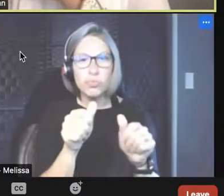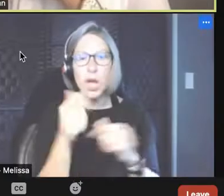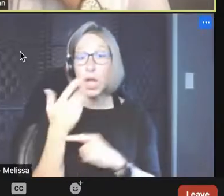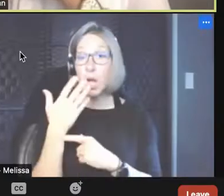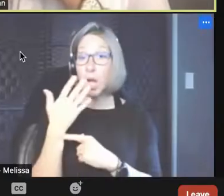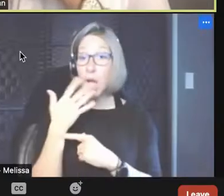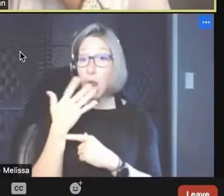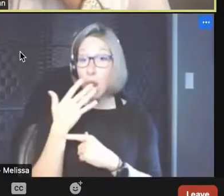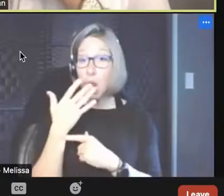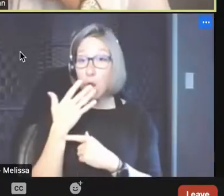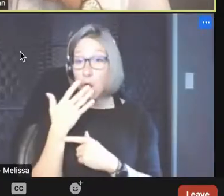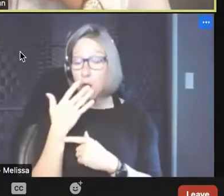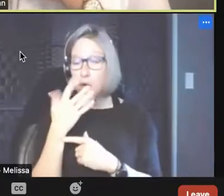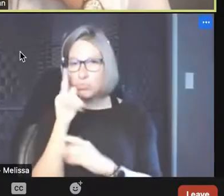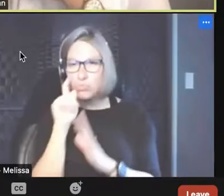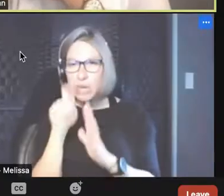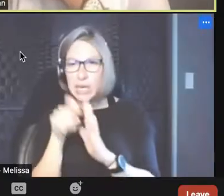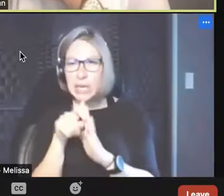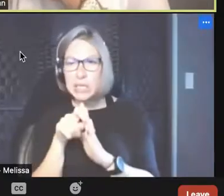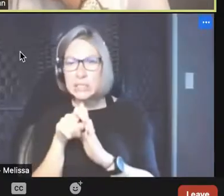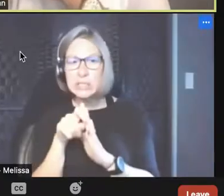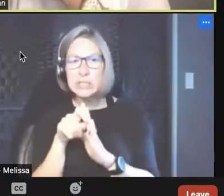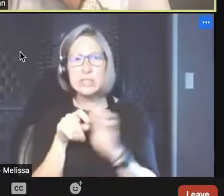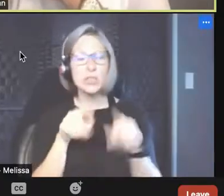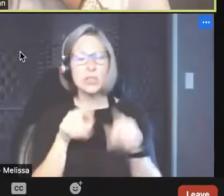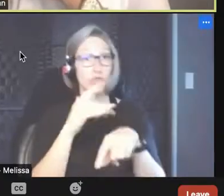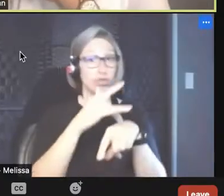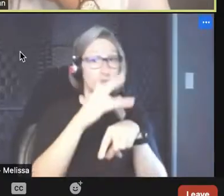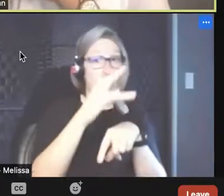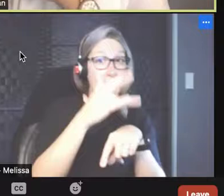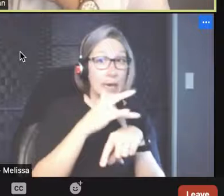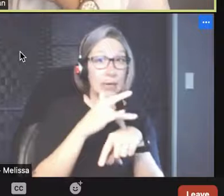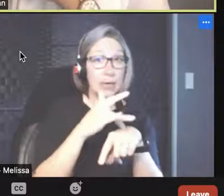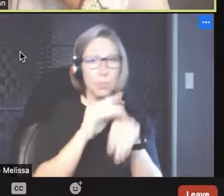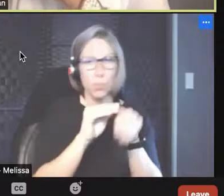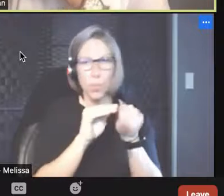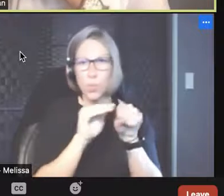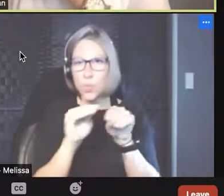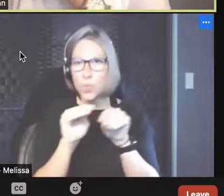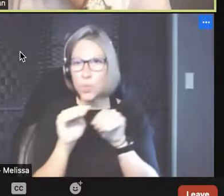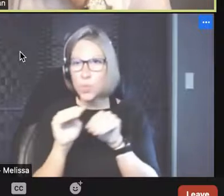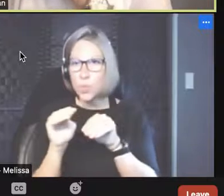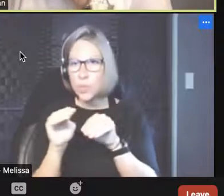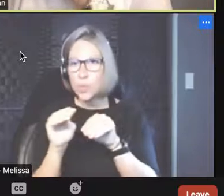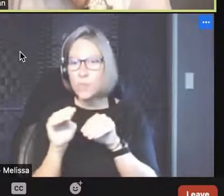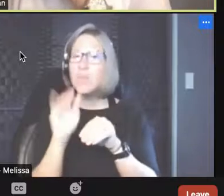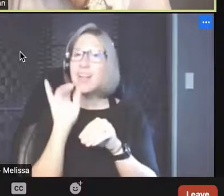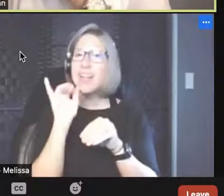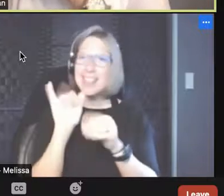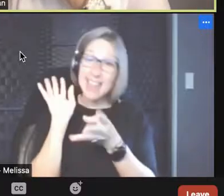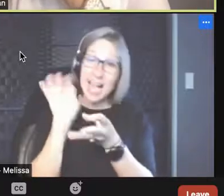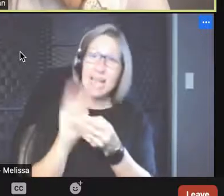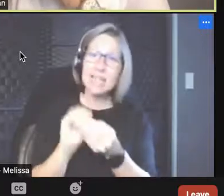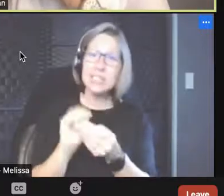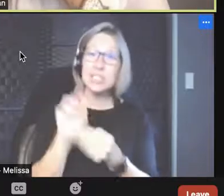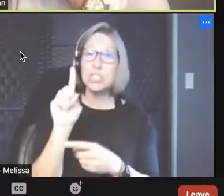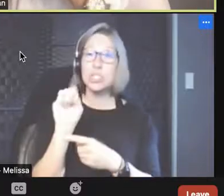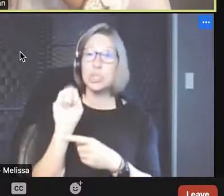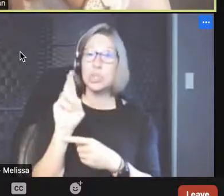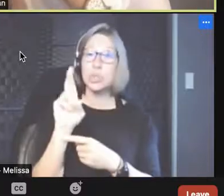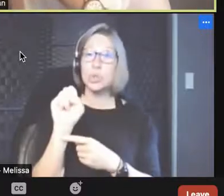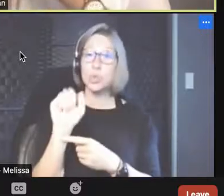recognize this thing? Is this thing shiny or moving? Those are all dorsal stream functions. Dorsal